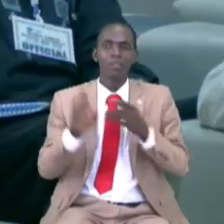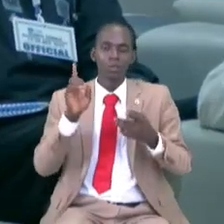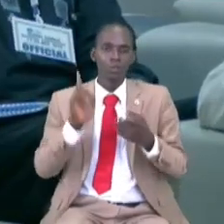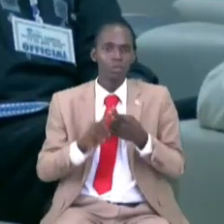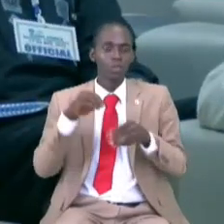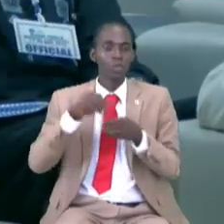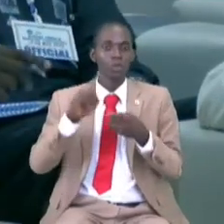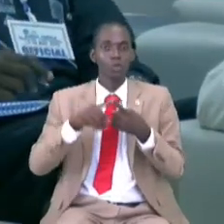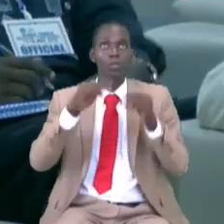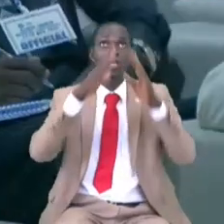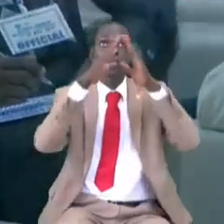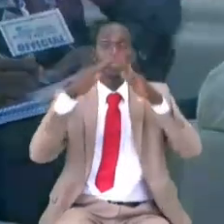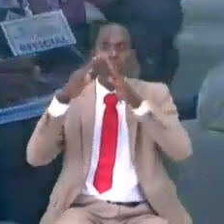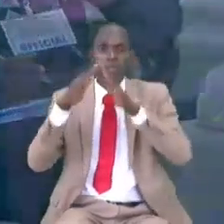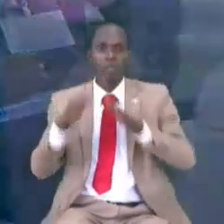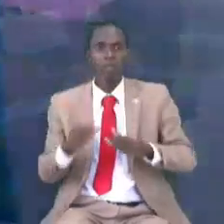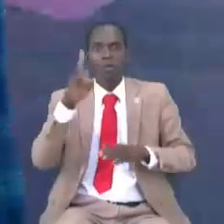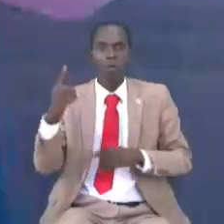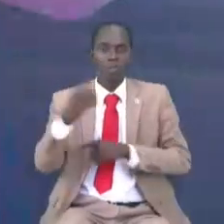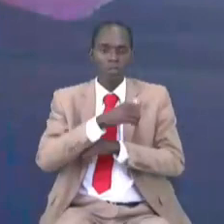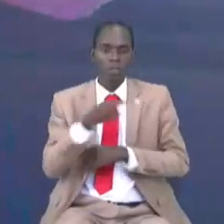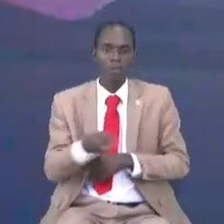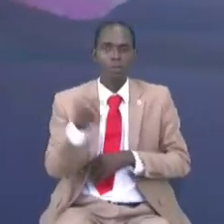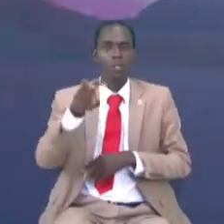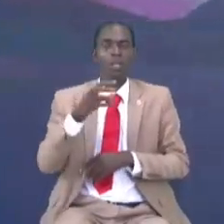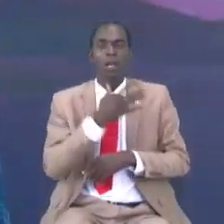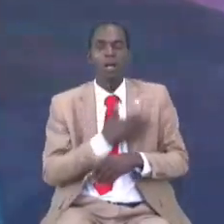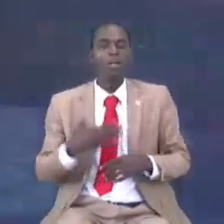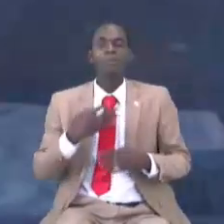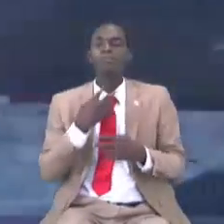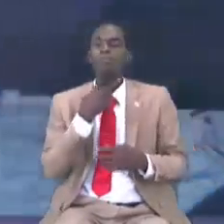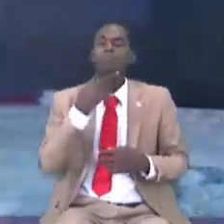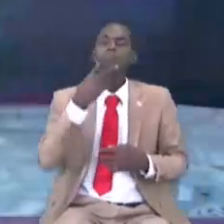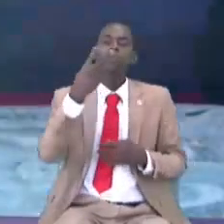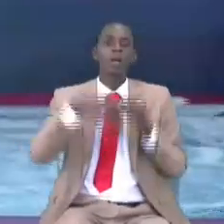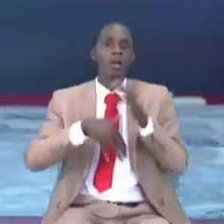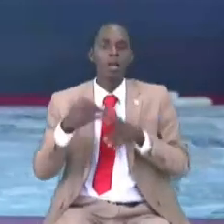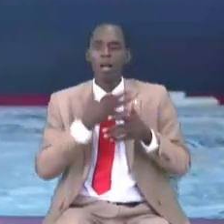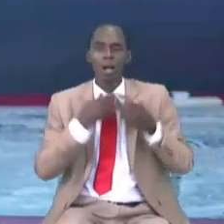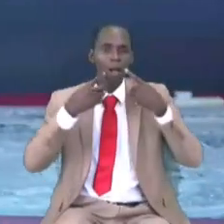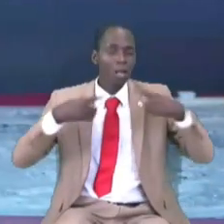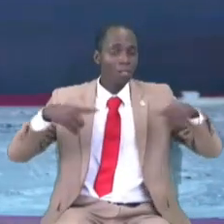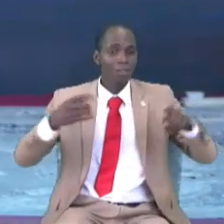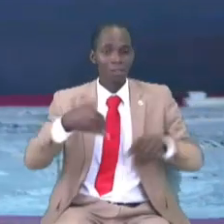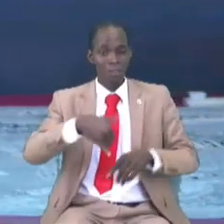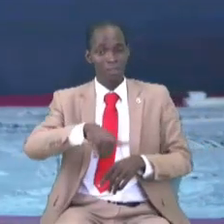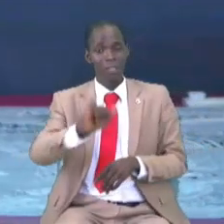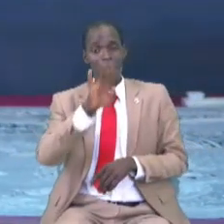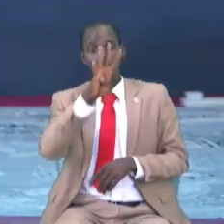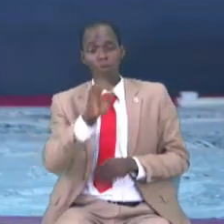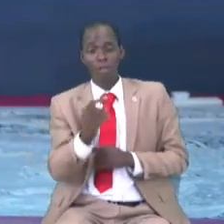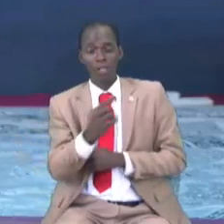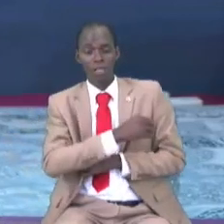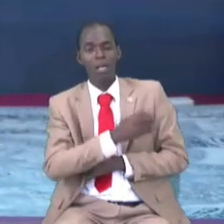and said, yet 40 days and Nineveh shall be overthrown. Number